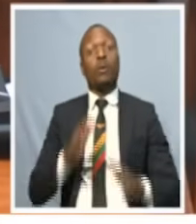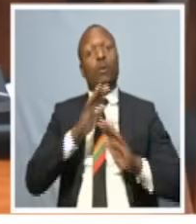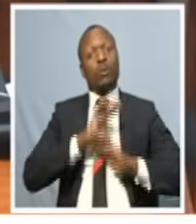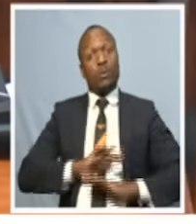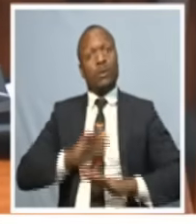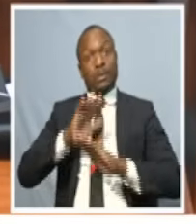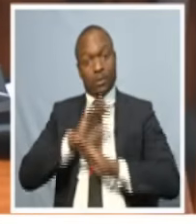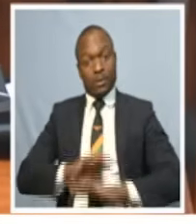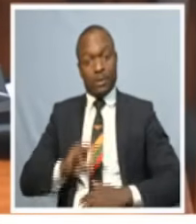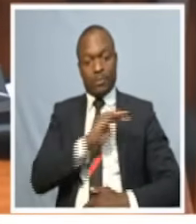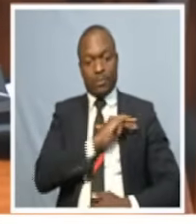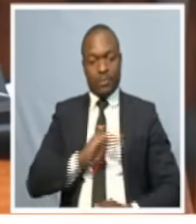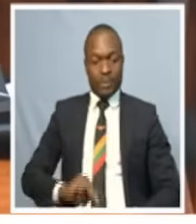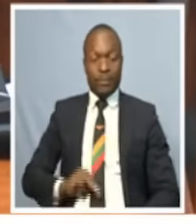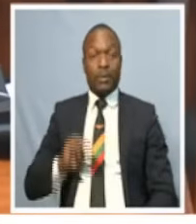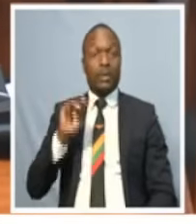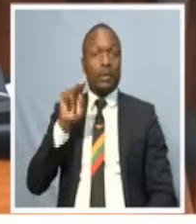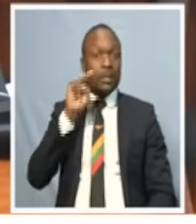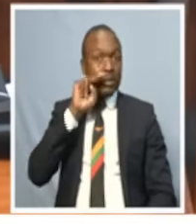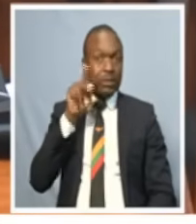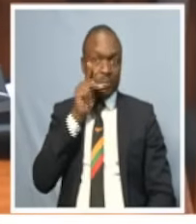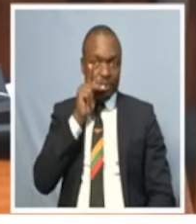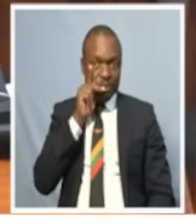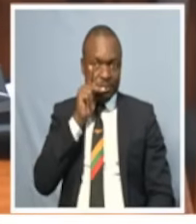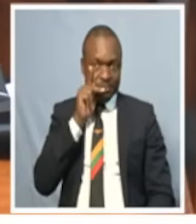Order, honorable member for Nakonde.